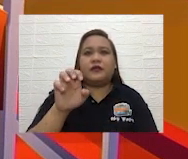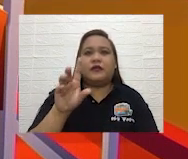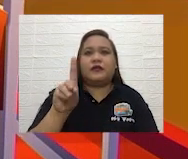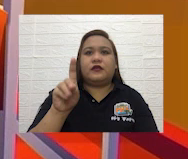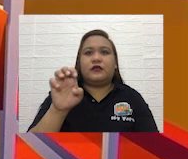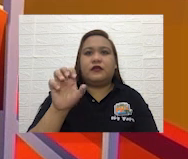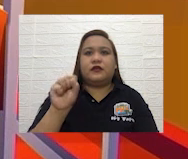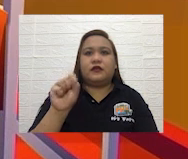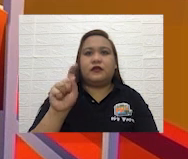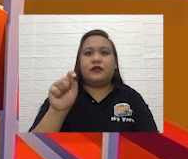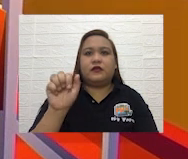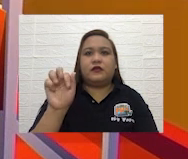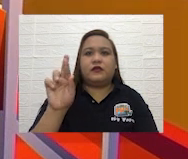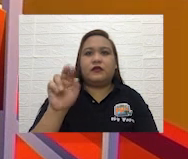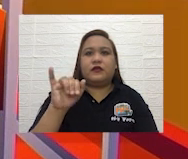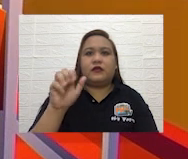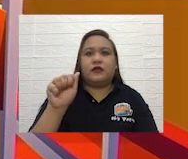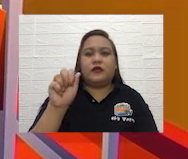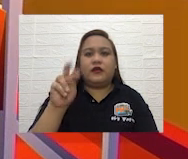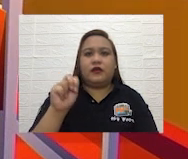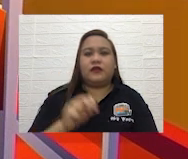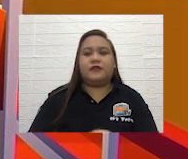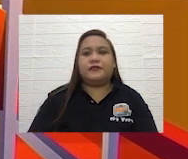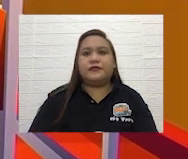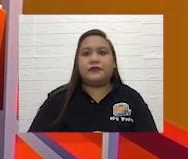If you answered pedestrian crossing,